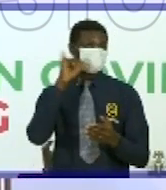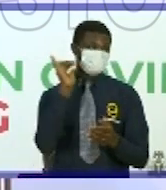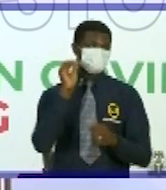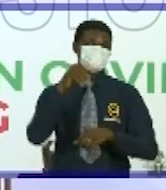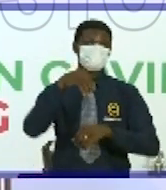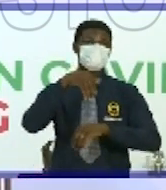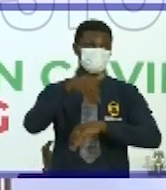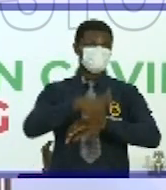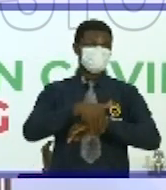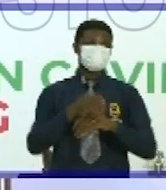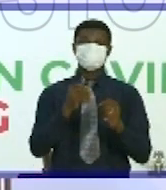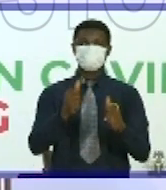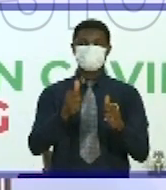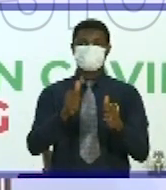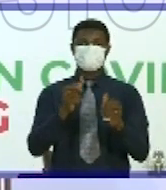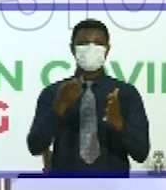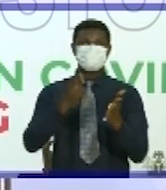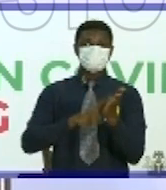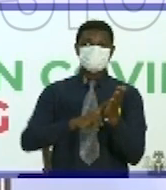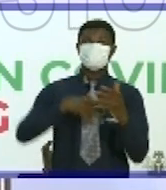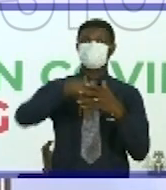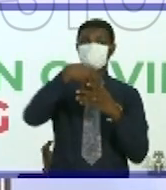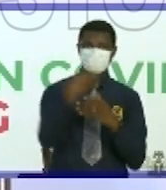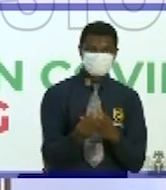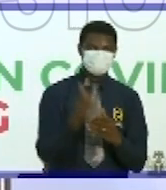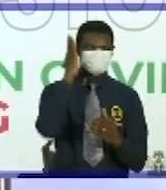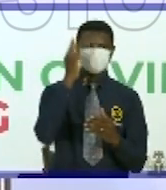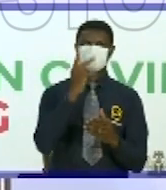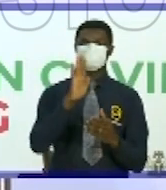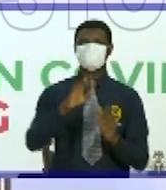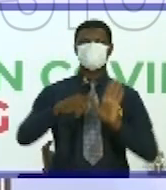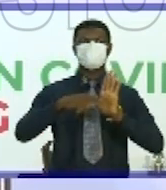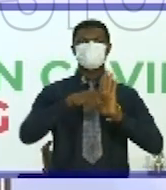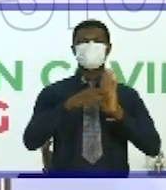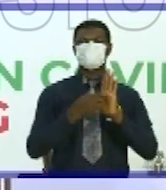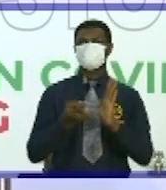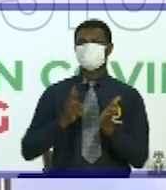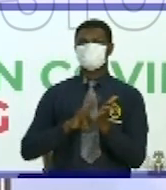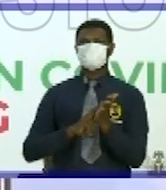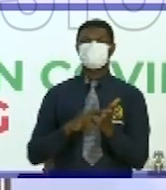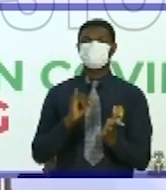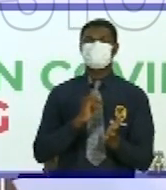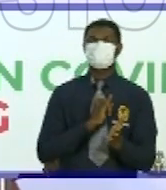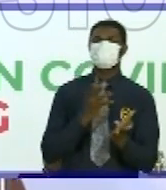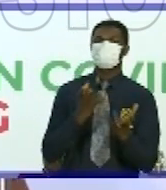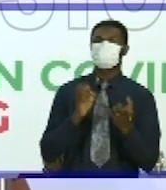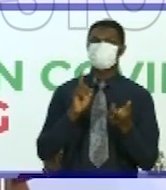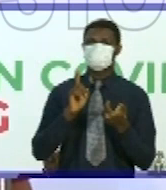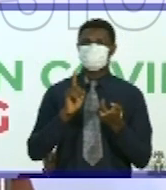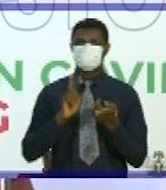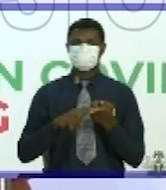is out today, they will get their negative result. But I really want to thank, because all this